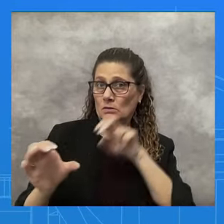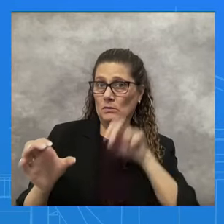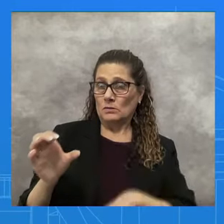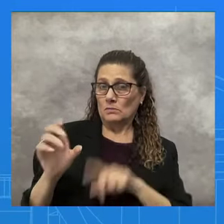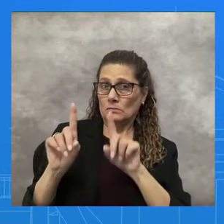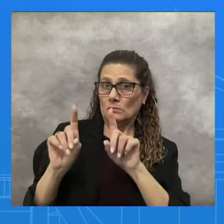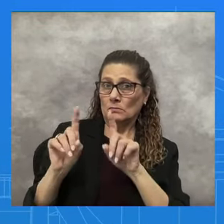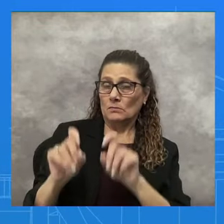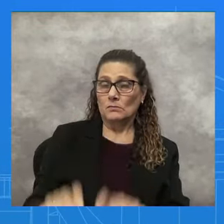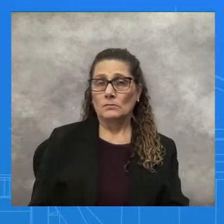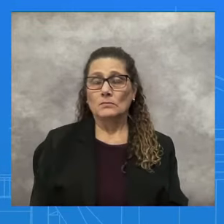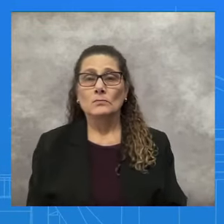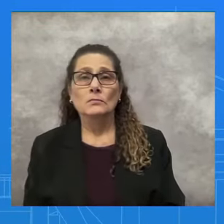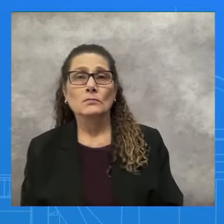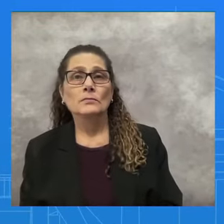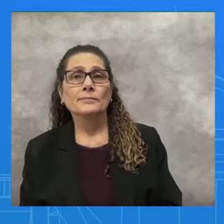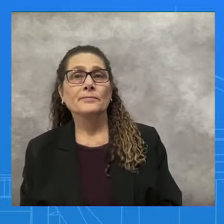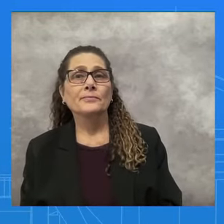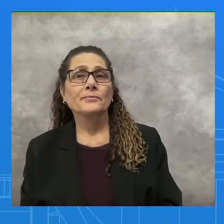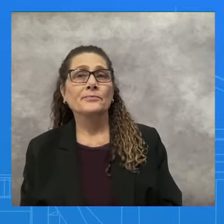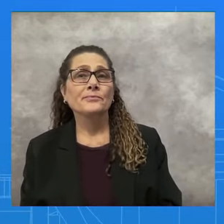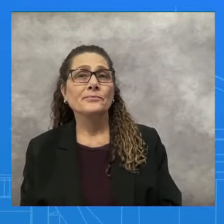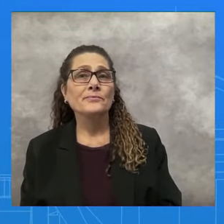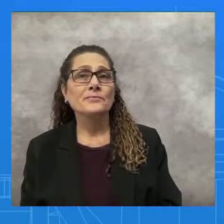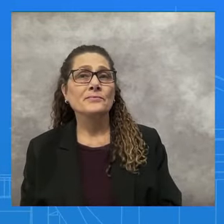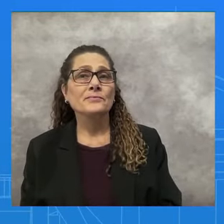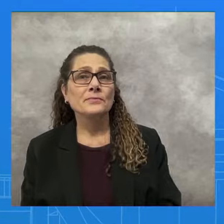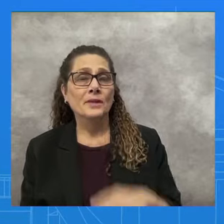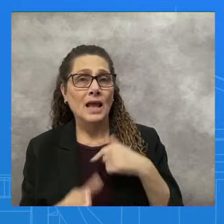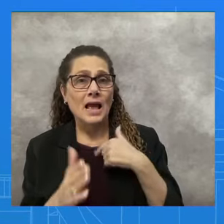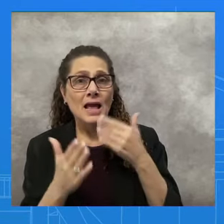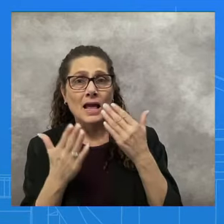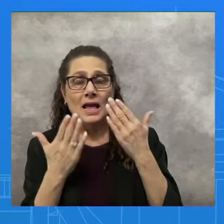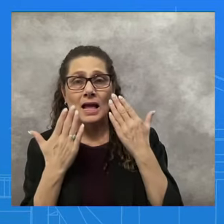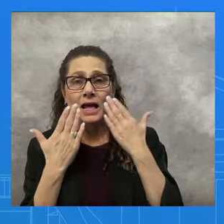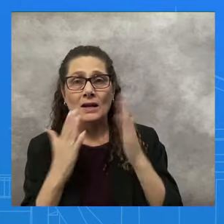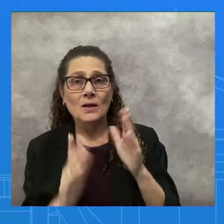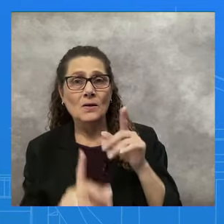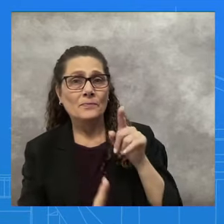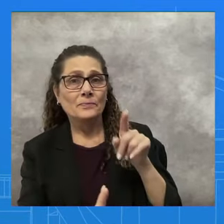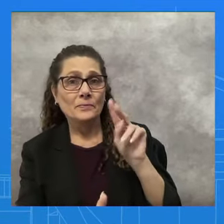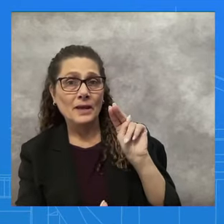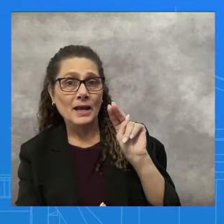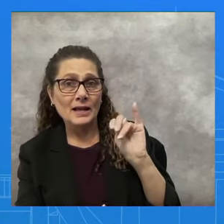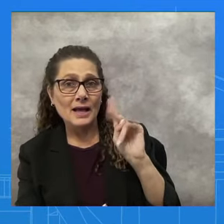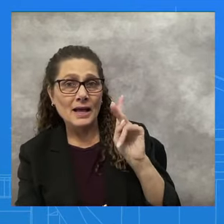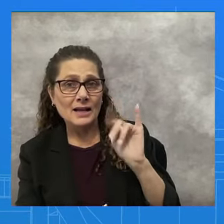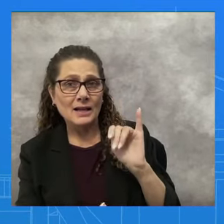left. I'm not sure what crystal ball she's looking at, but it's not the one we have. I'm going to keep going. Go ahead.